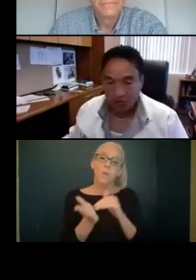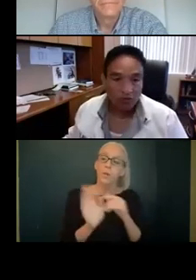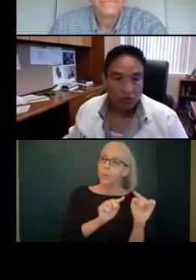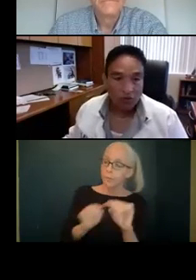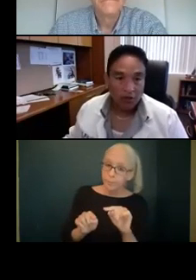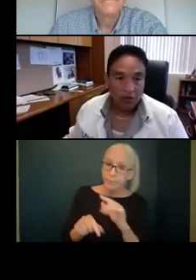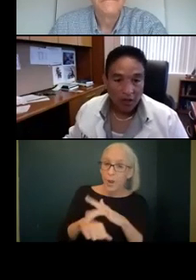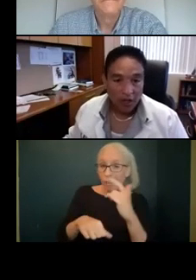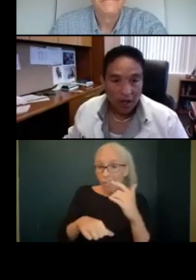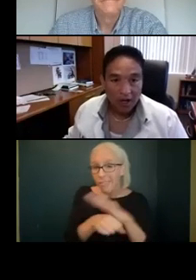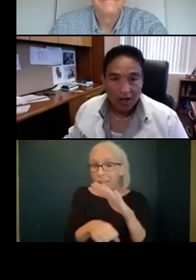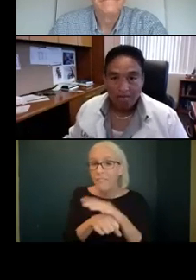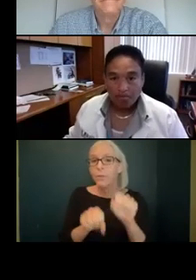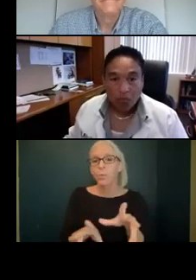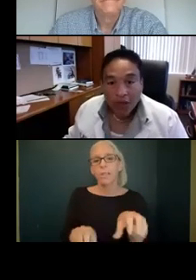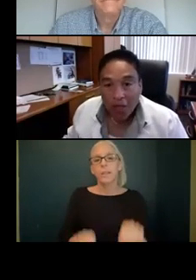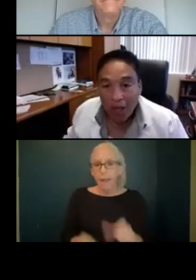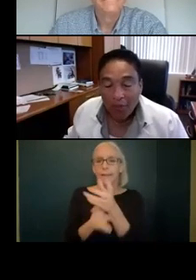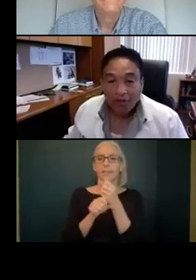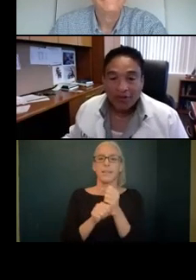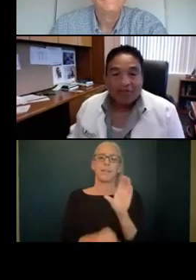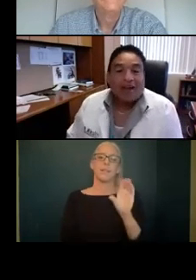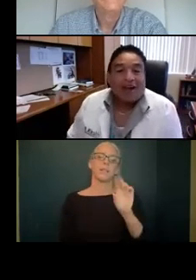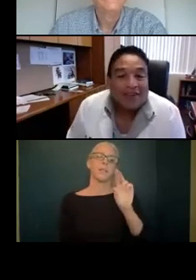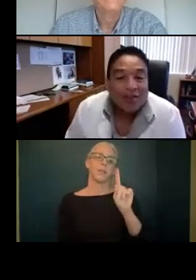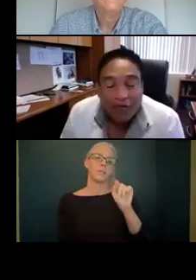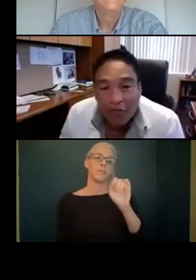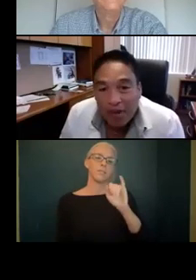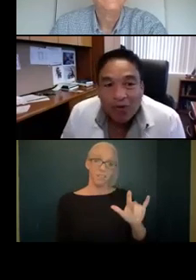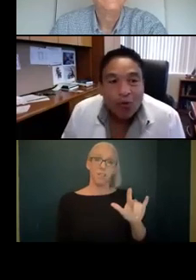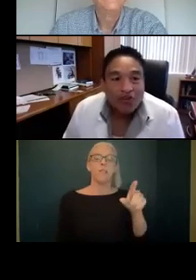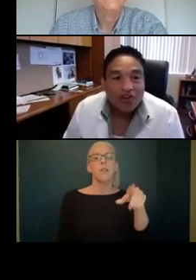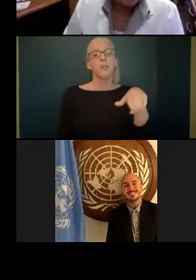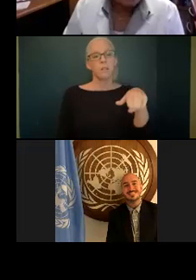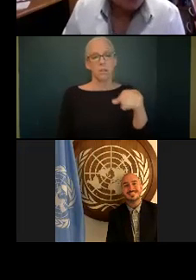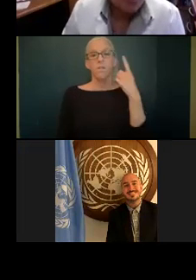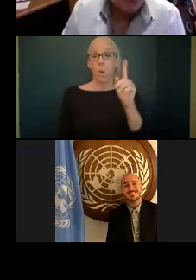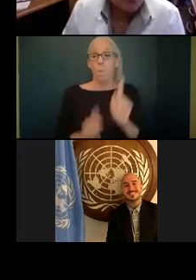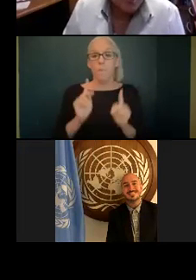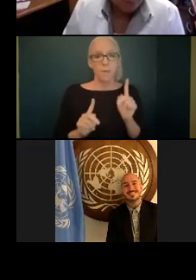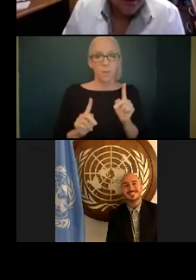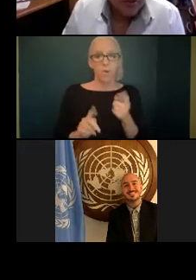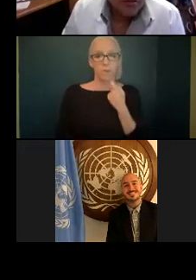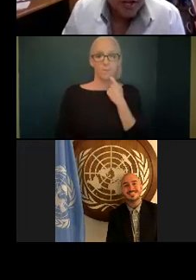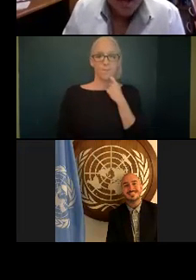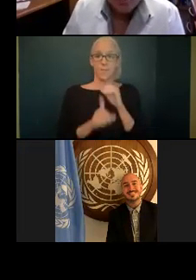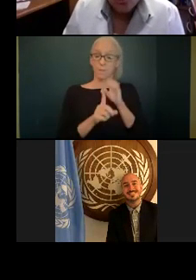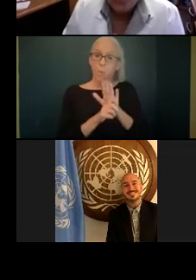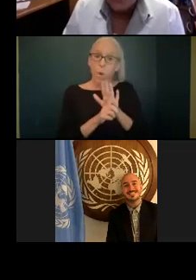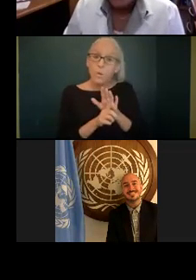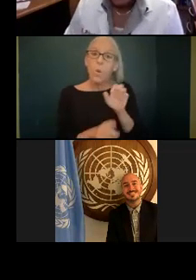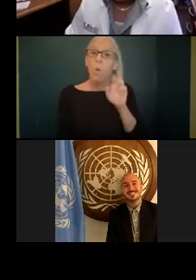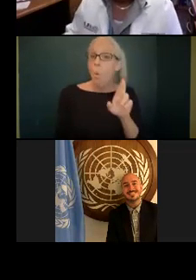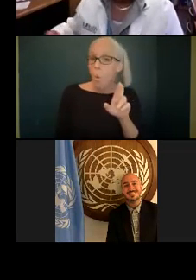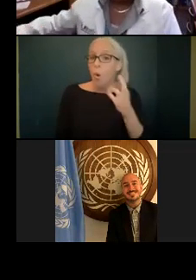do seem to work. Now they even have the cocktails for people who are just exposed but are super high risk of getting bad